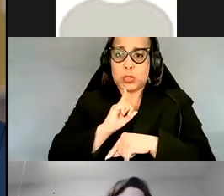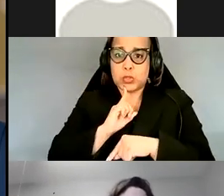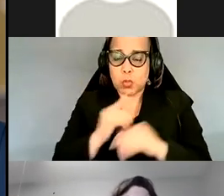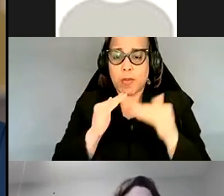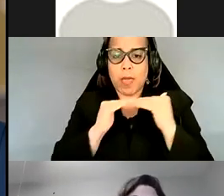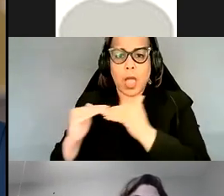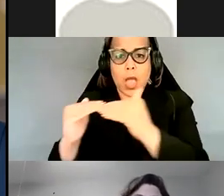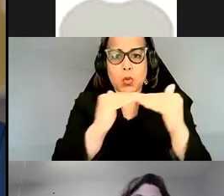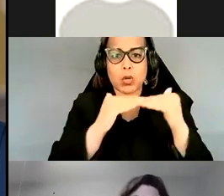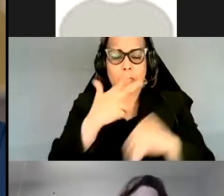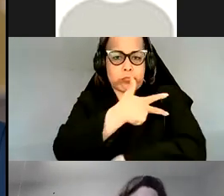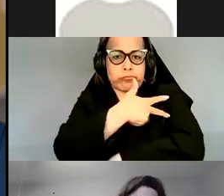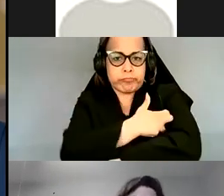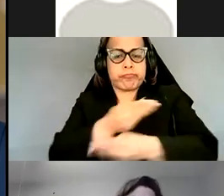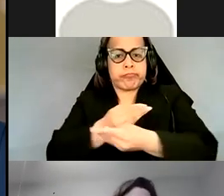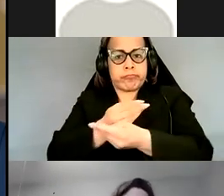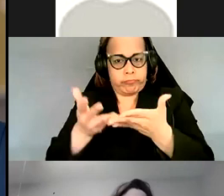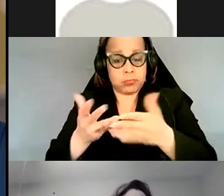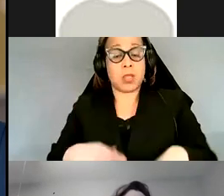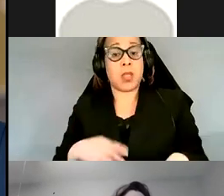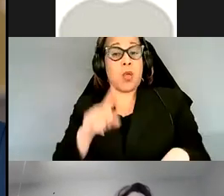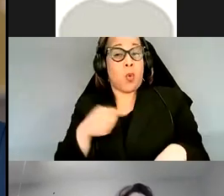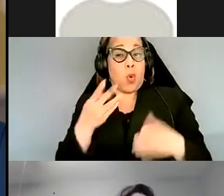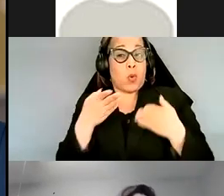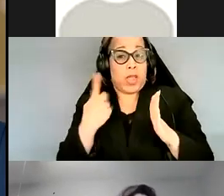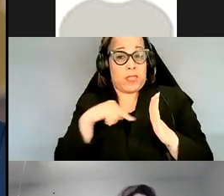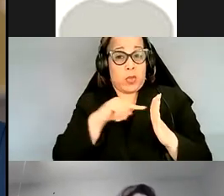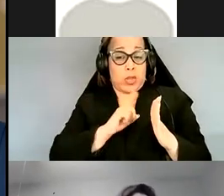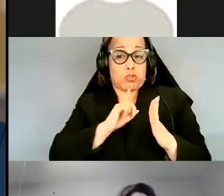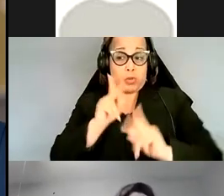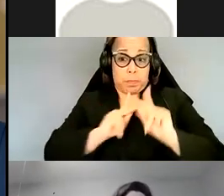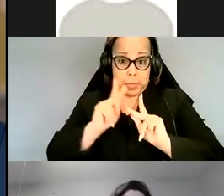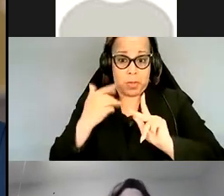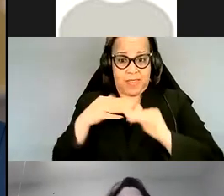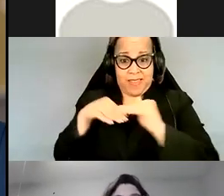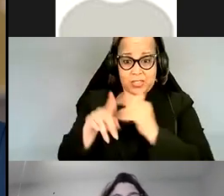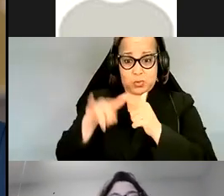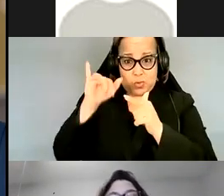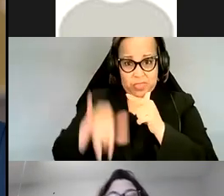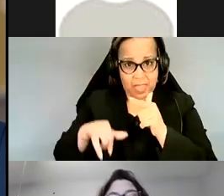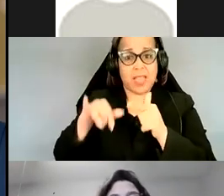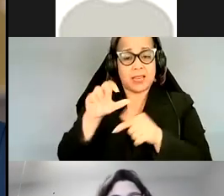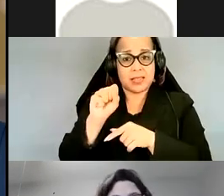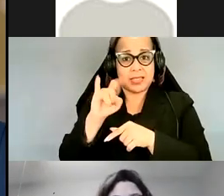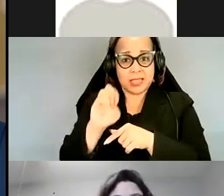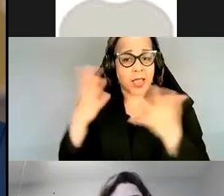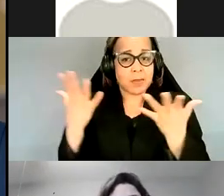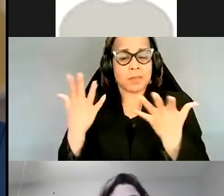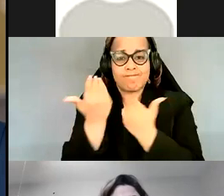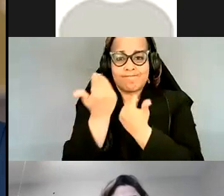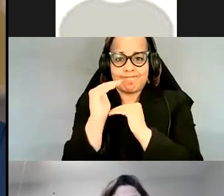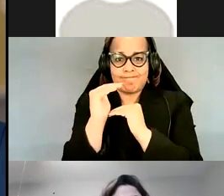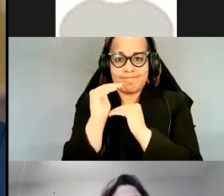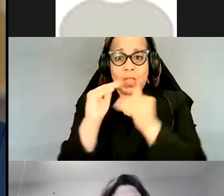equitable distribution of vaccine. So one of the ways that we're ensuring people get access to the site is by restricting